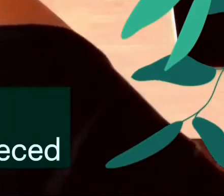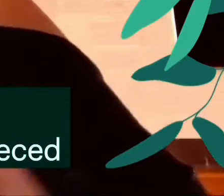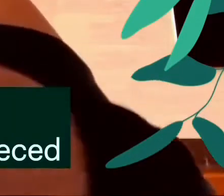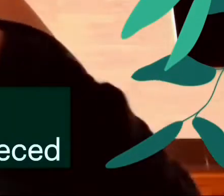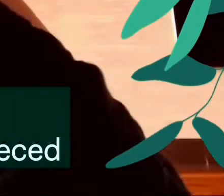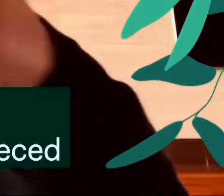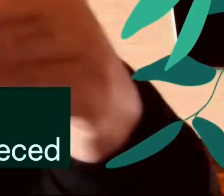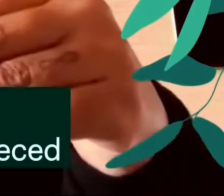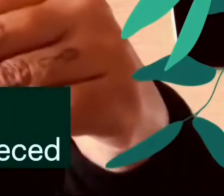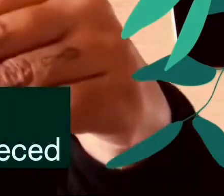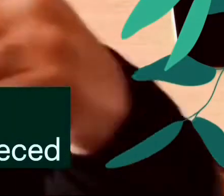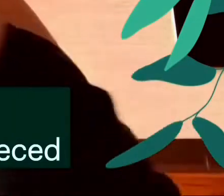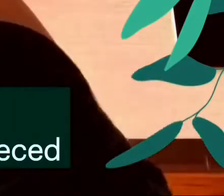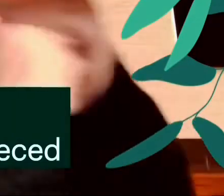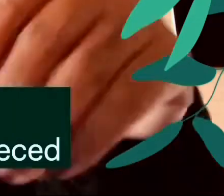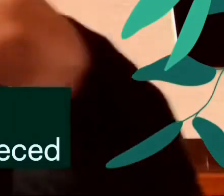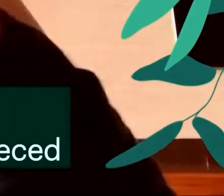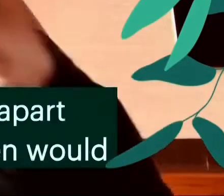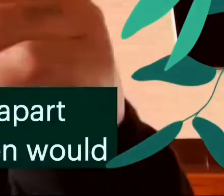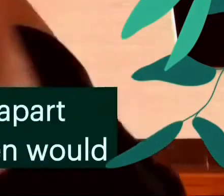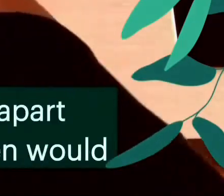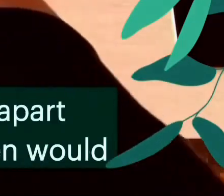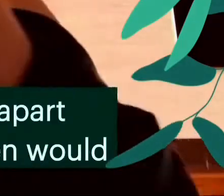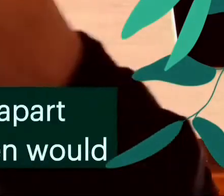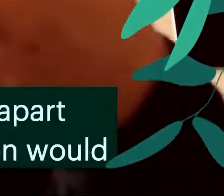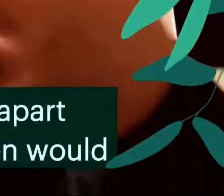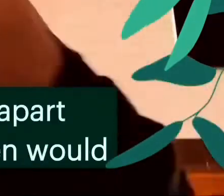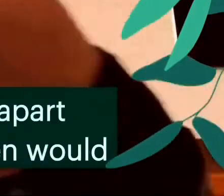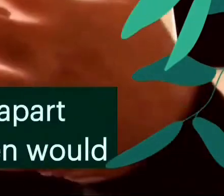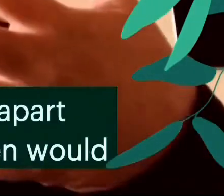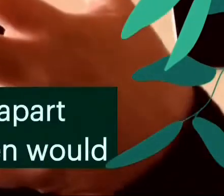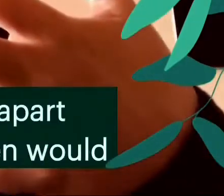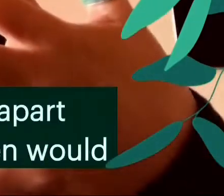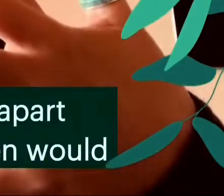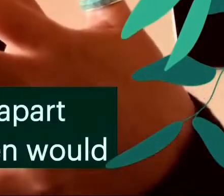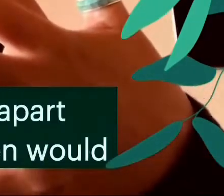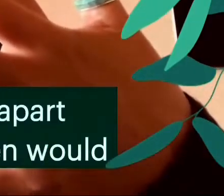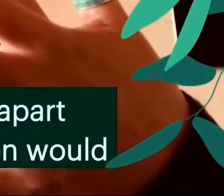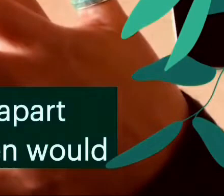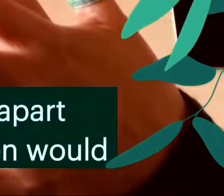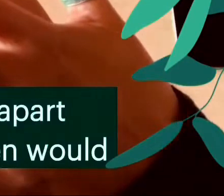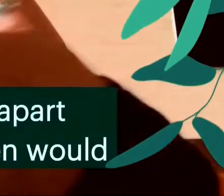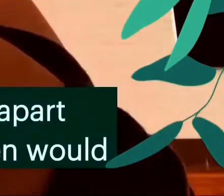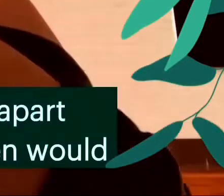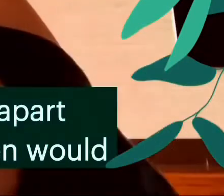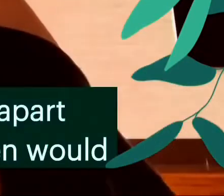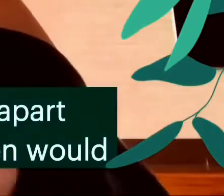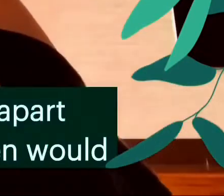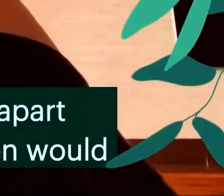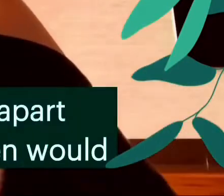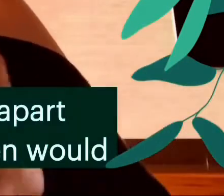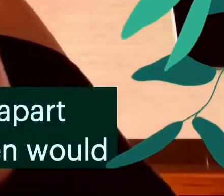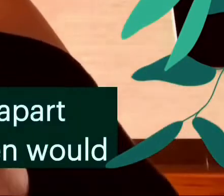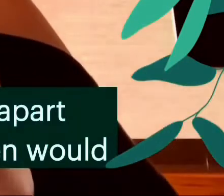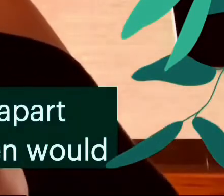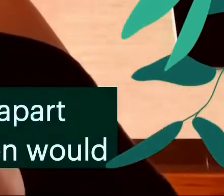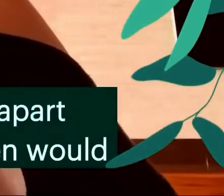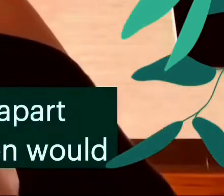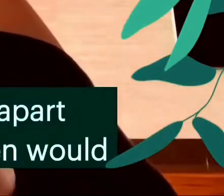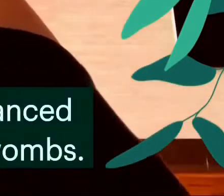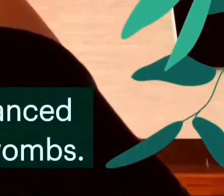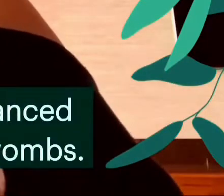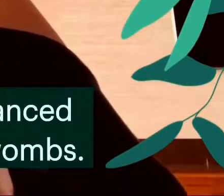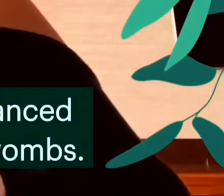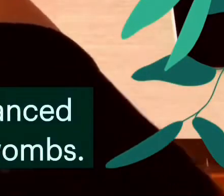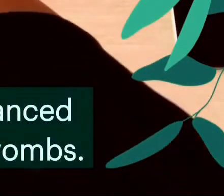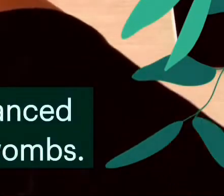who realized how it all pieced together and could never be torn apart, and what the freedom of Black women would